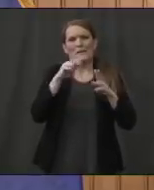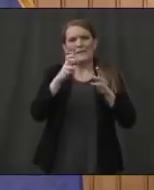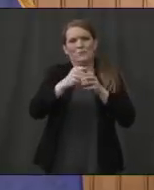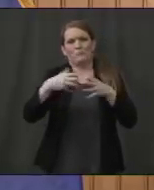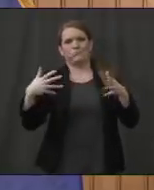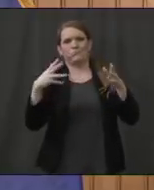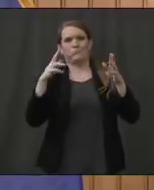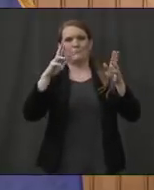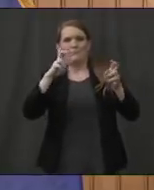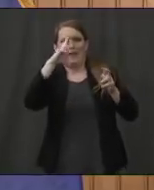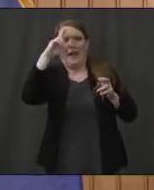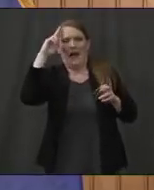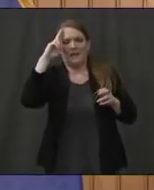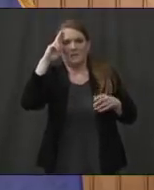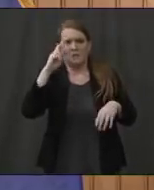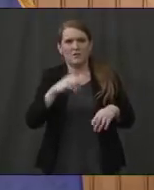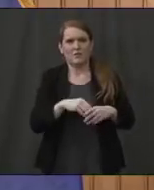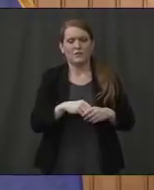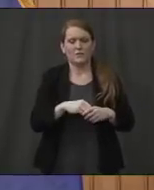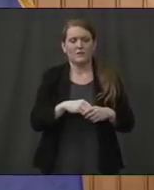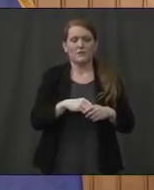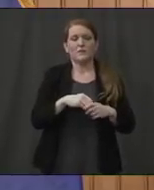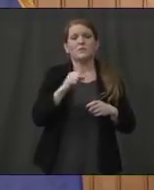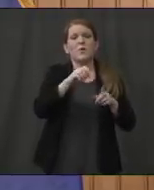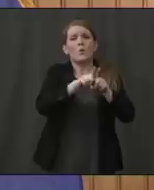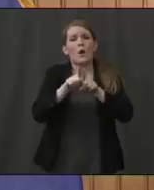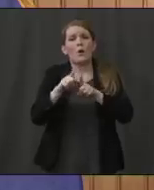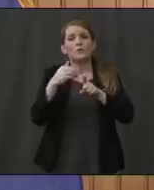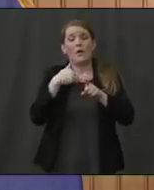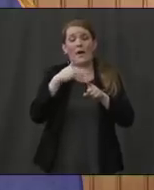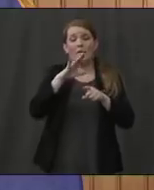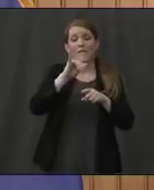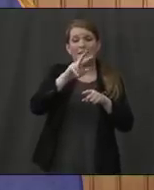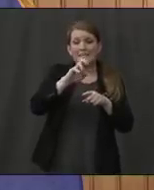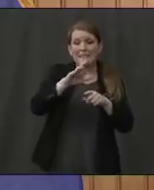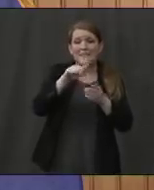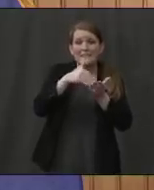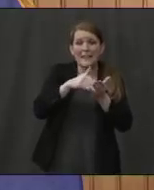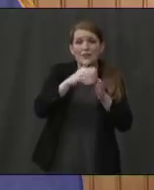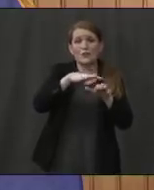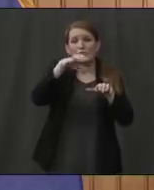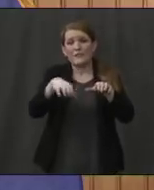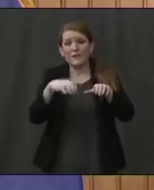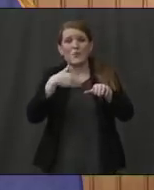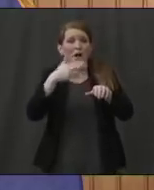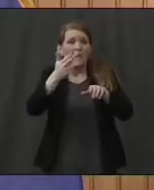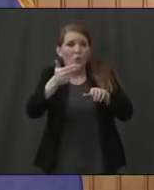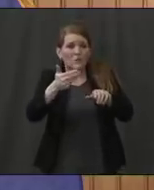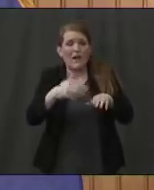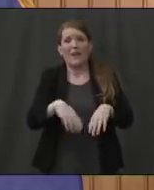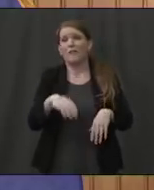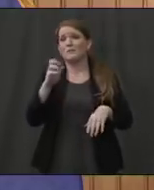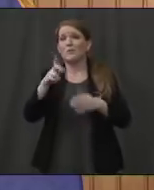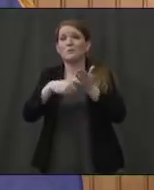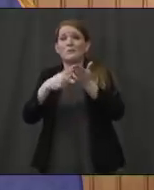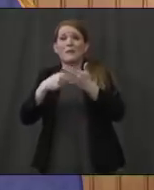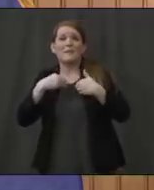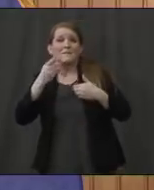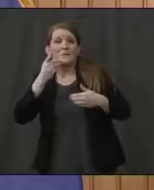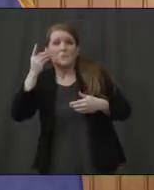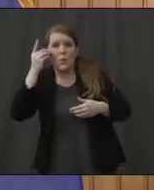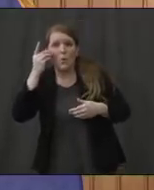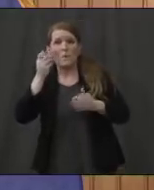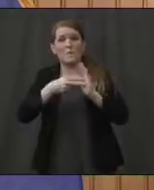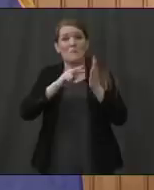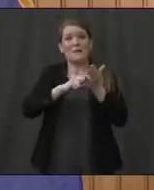there also is a dormitory space, or next to the Civic Center, there's hotel space. So nurses and doctors would have a place they could